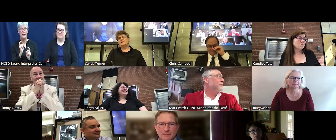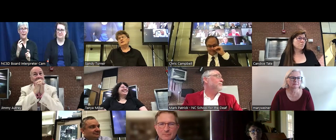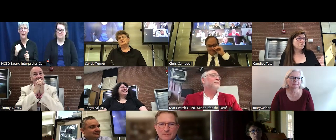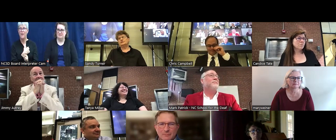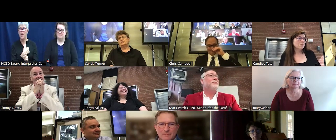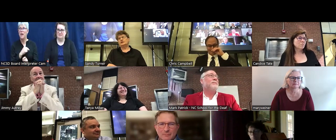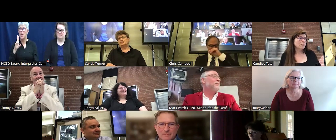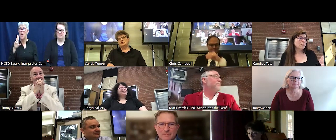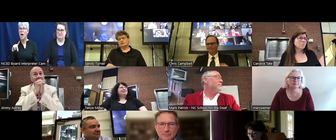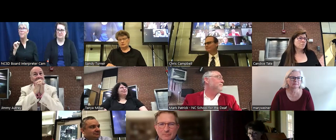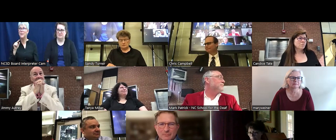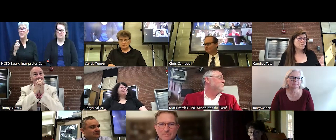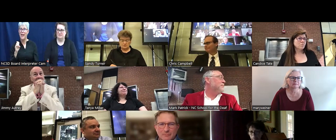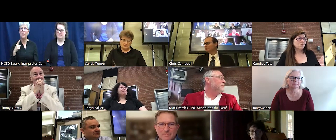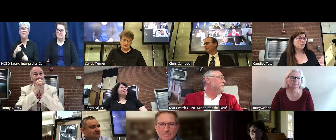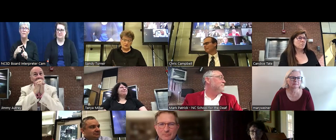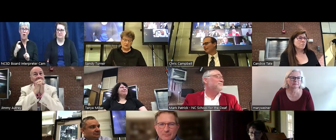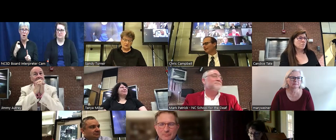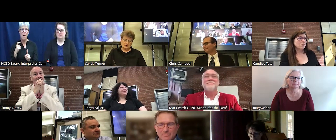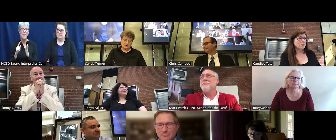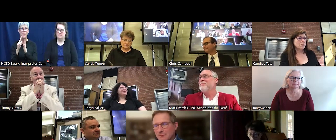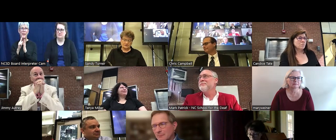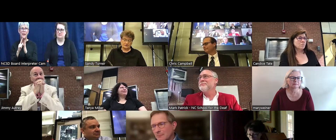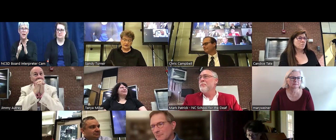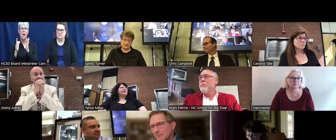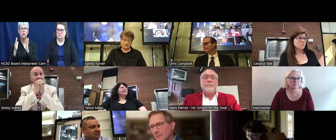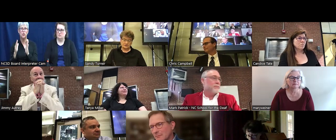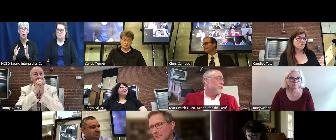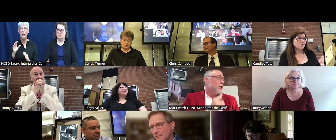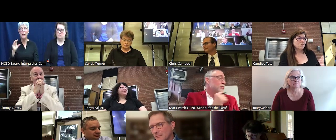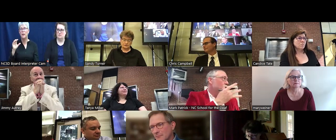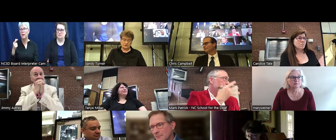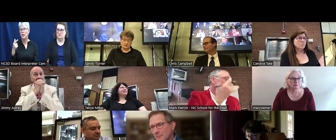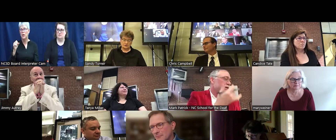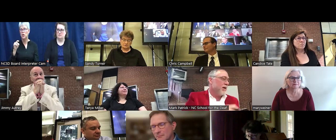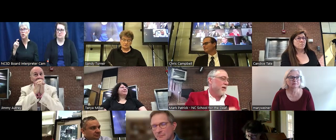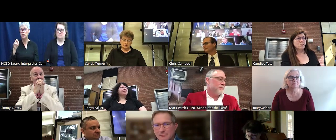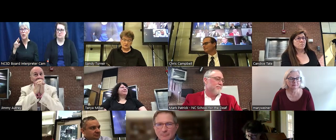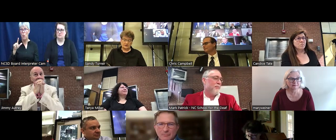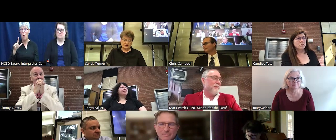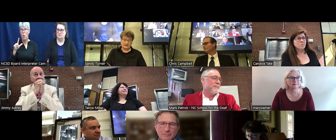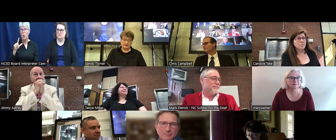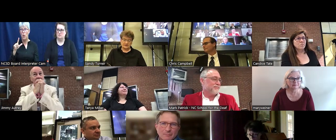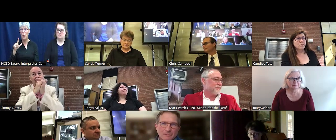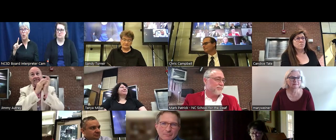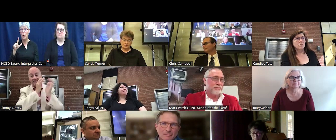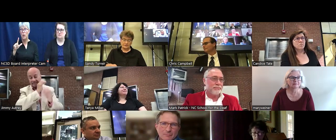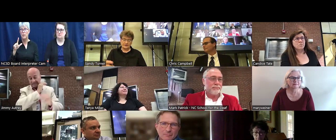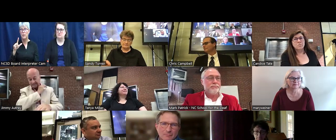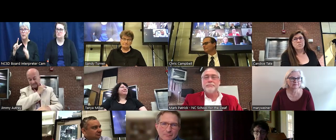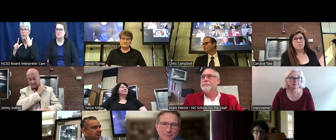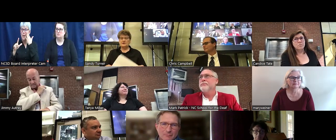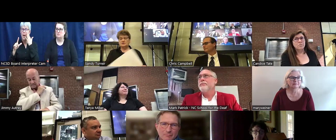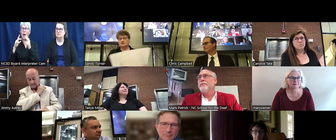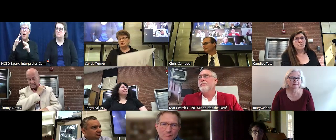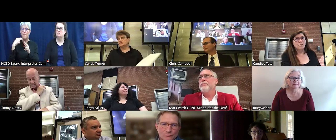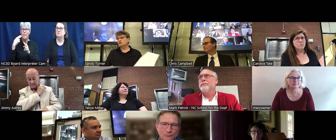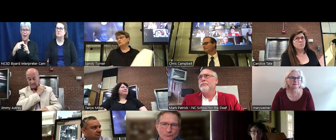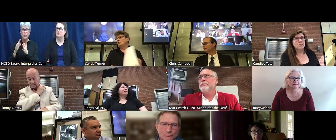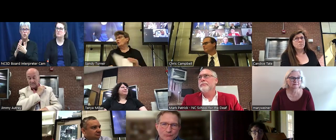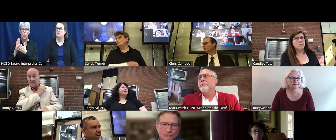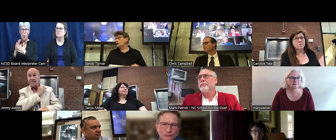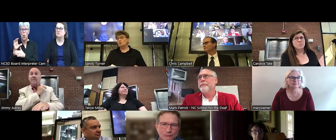from the Attorney General concerning the school's case that is before them,